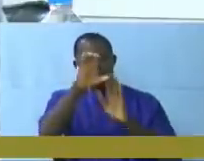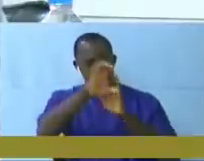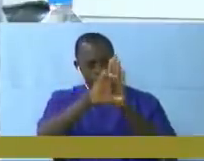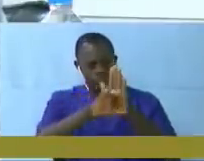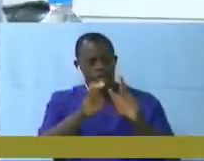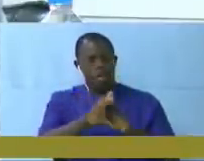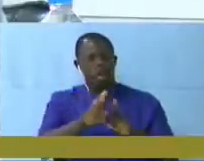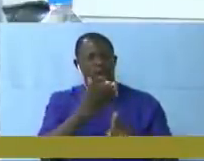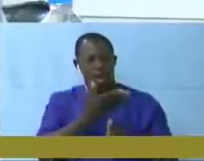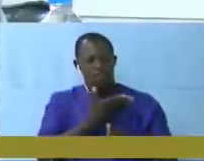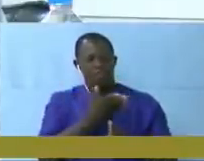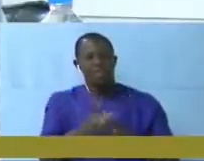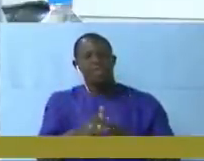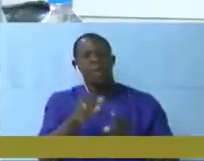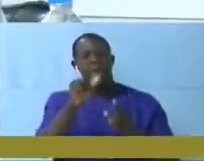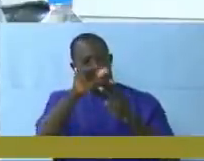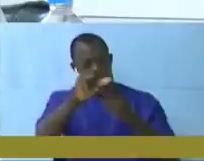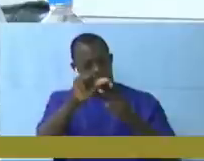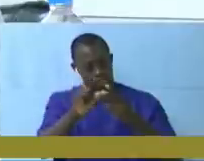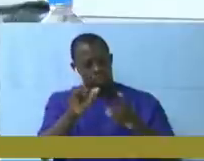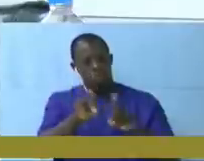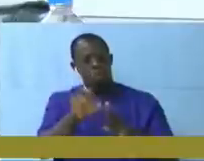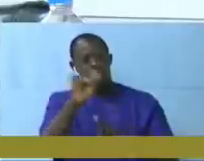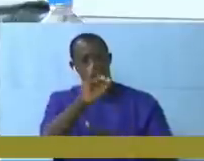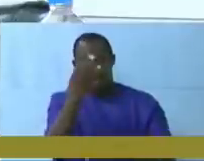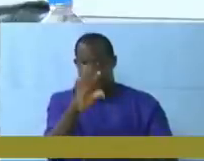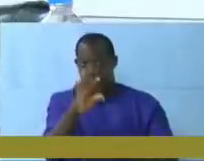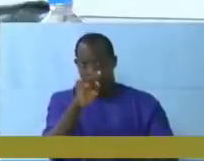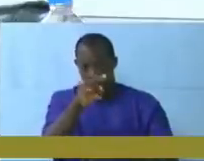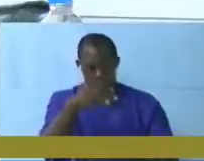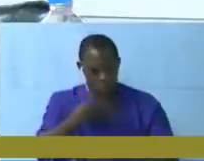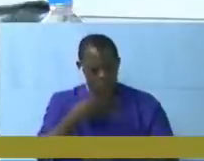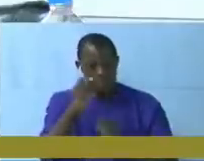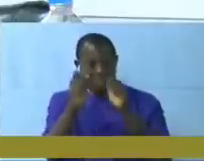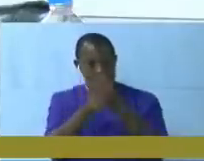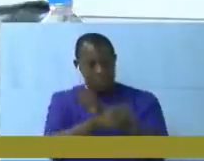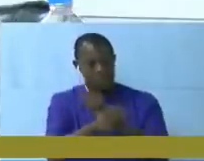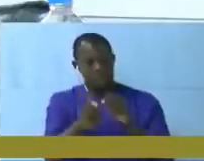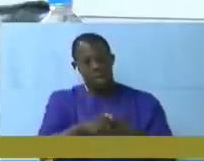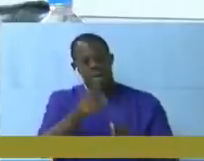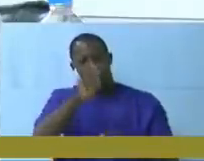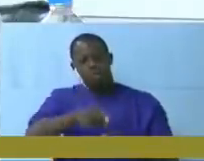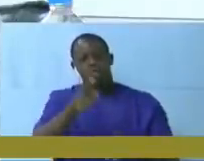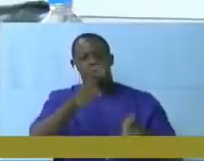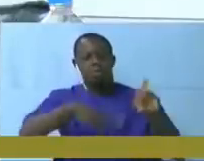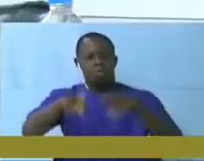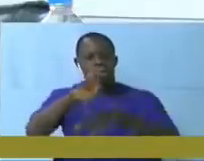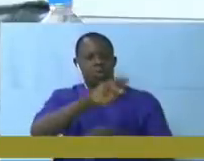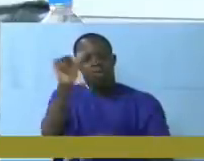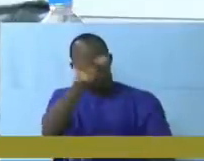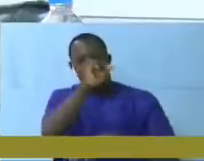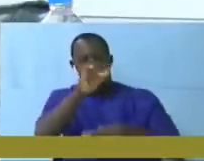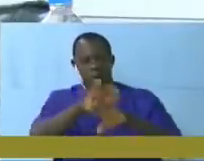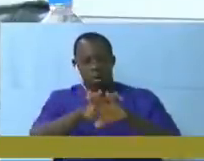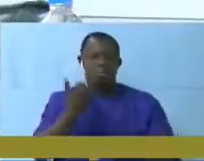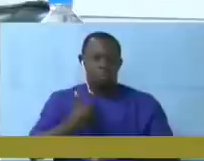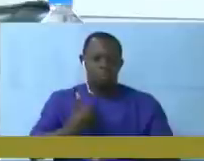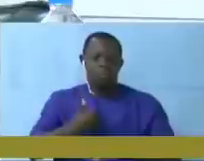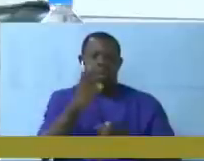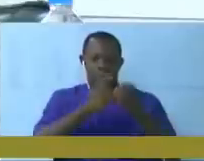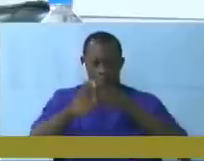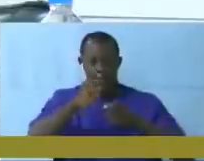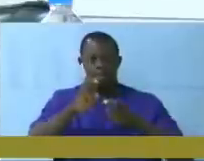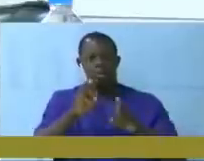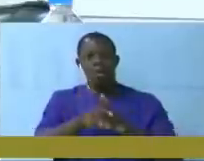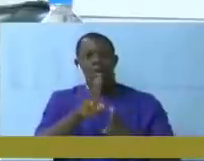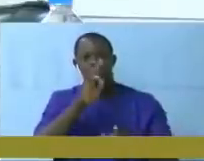entrenched clauses as in the provisions on fundamental rights entrenched very important